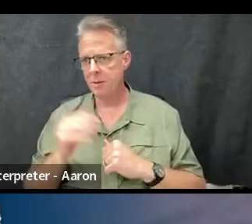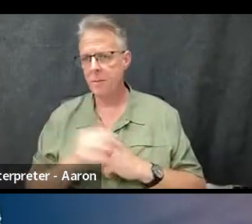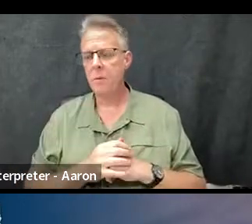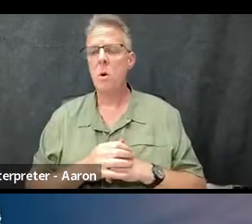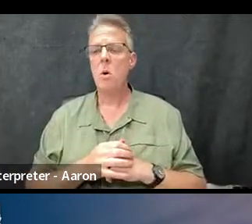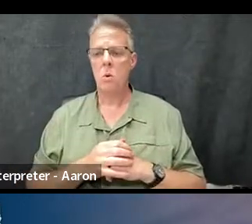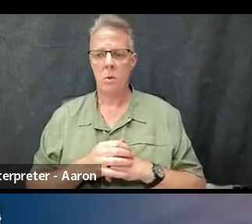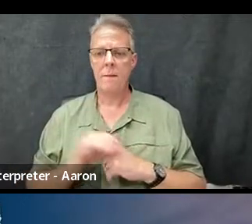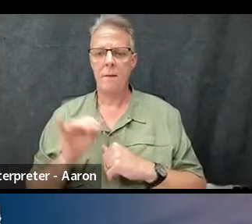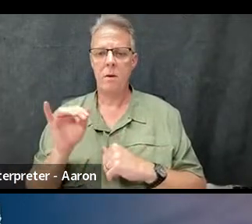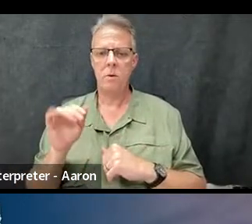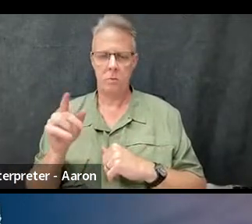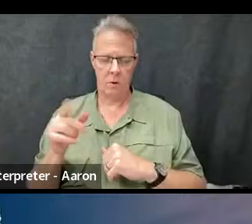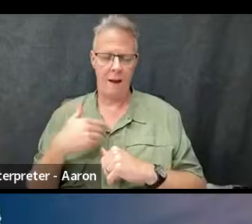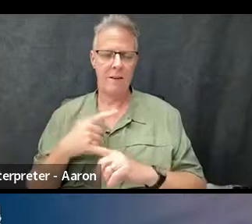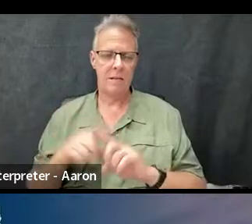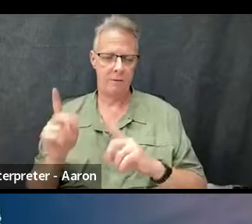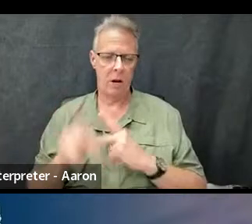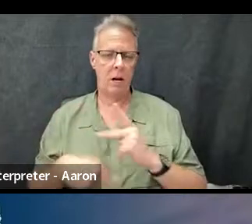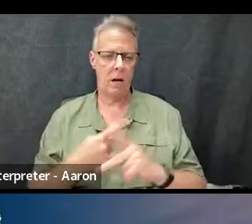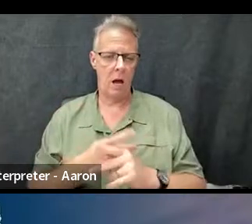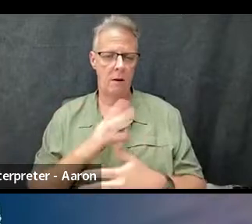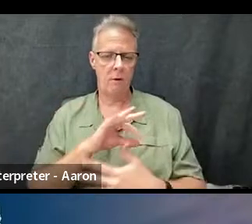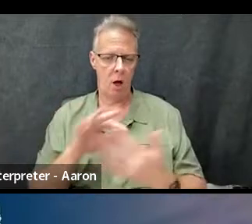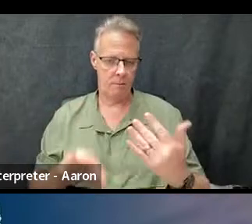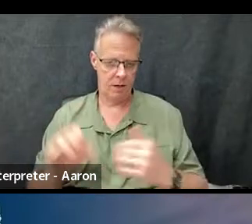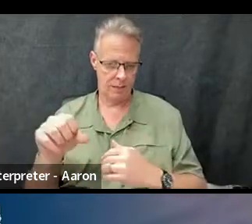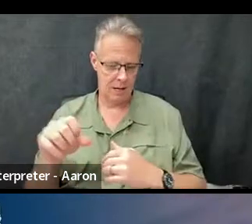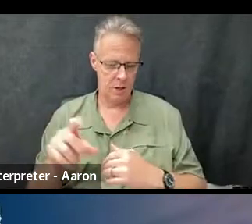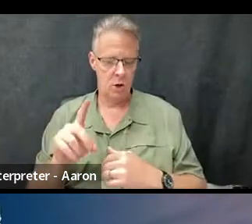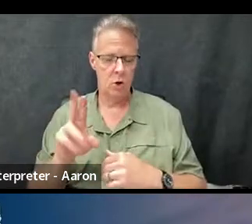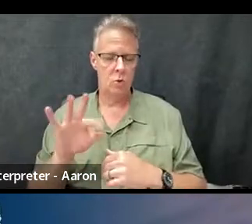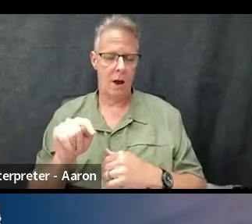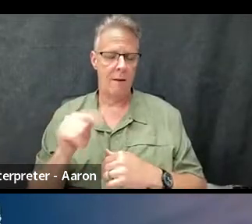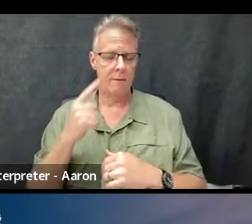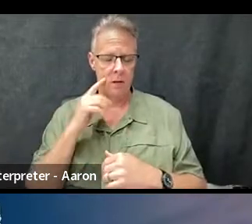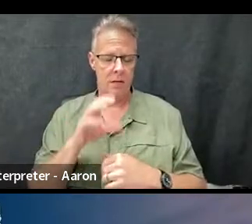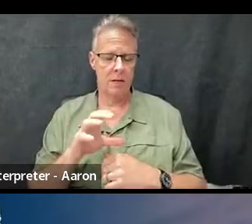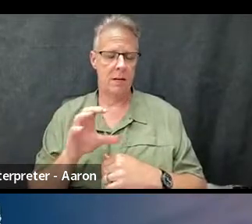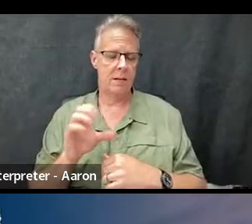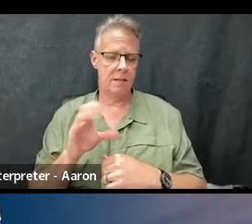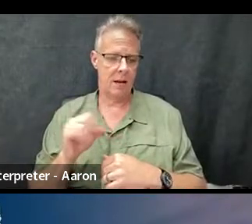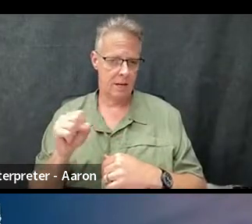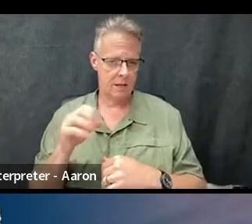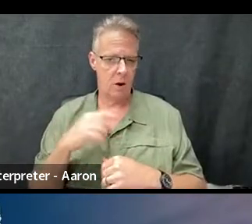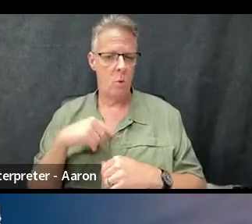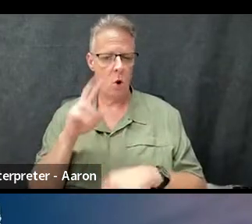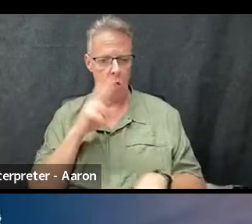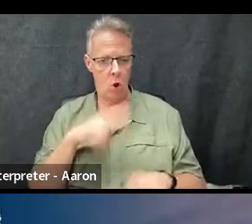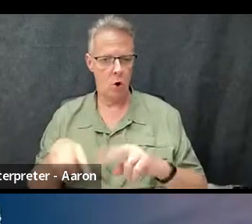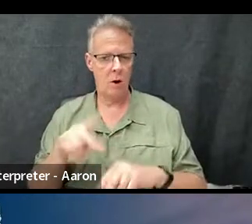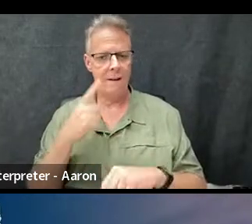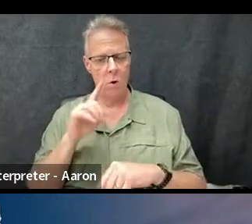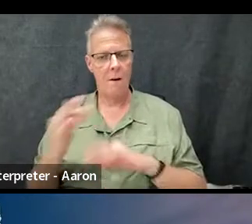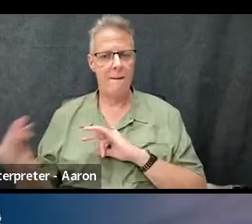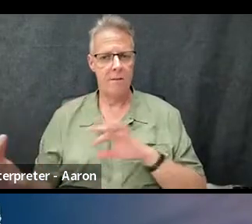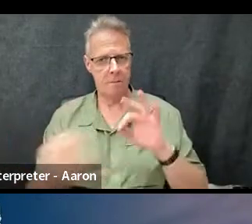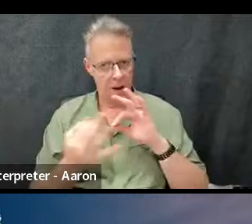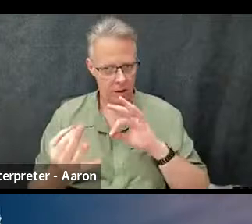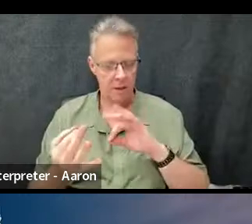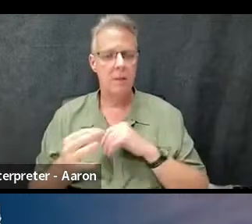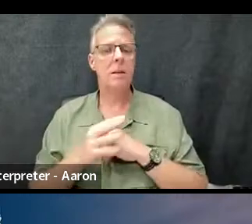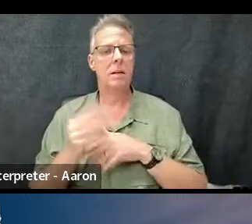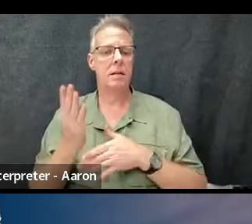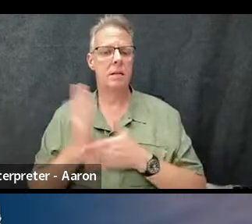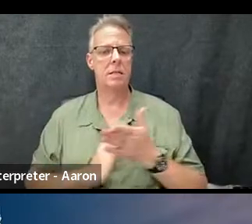So we have different options in the draft SEIS, and we are looking for feedback and analysis in